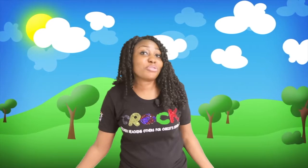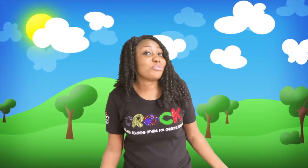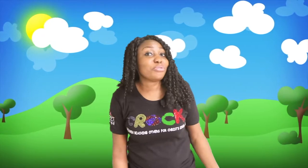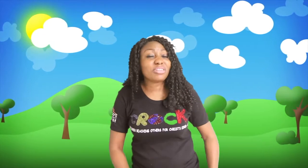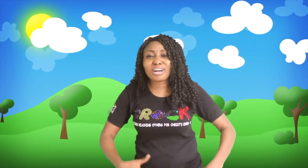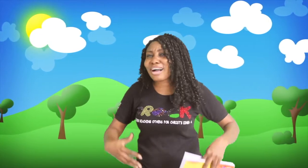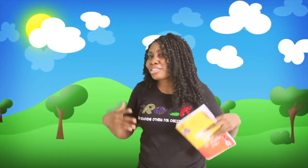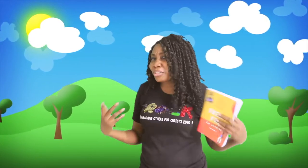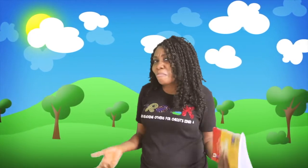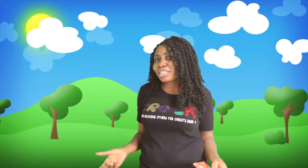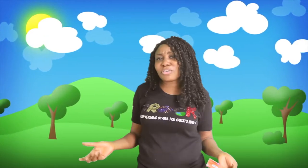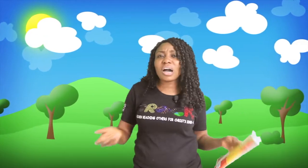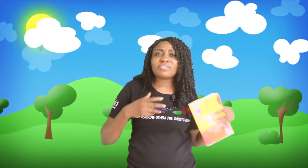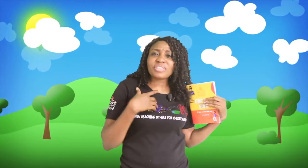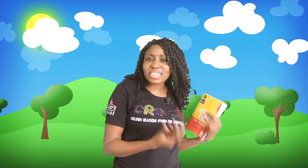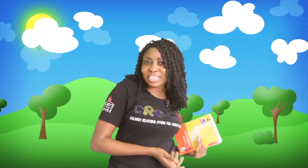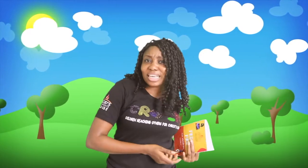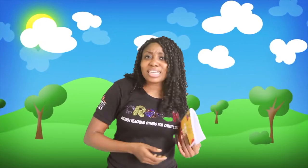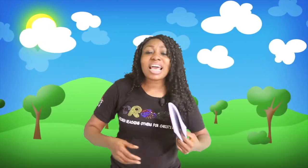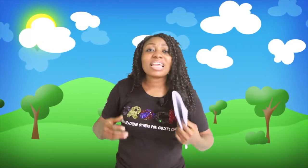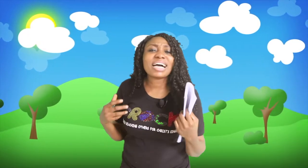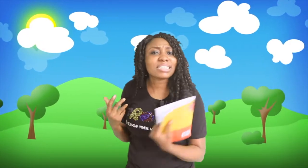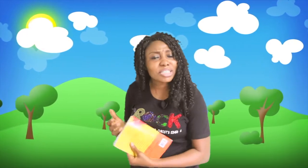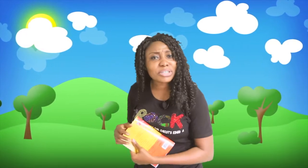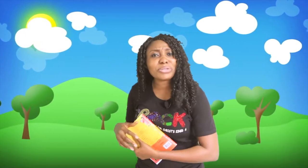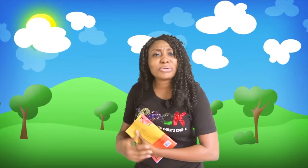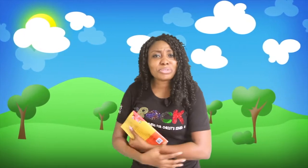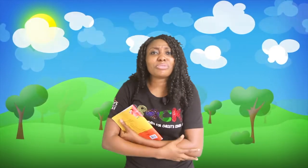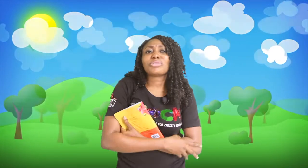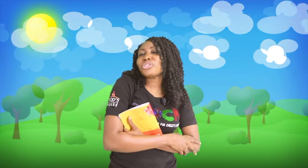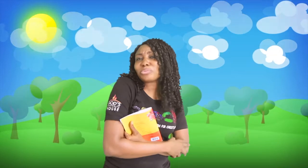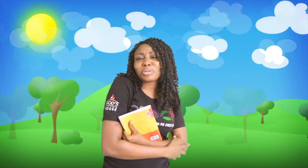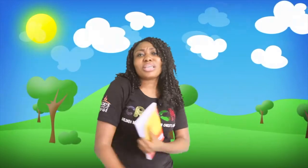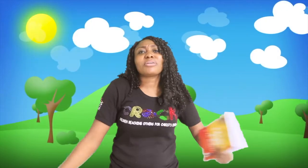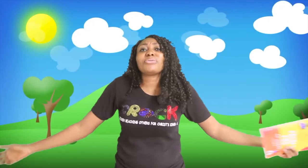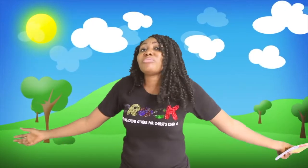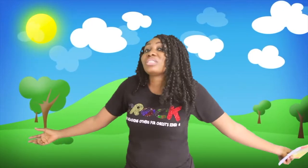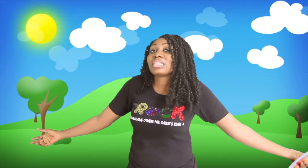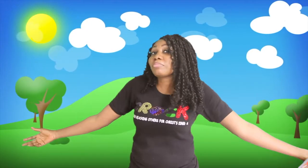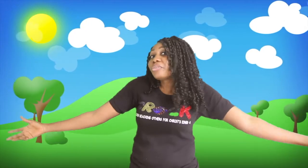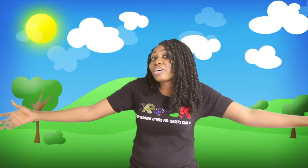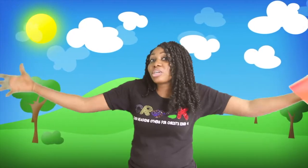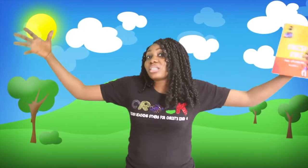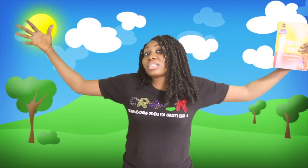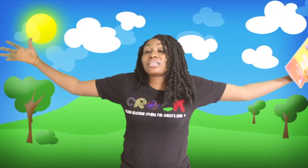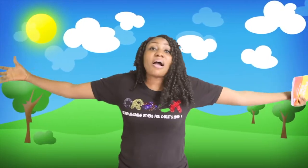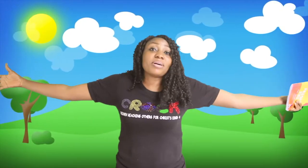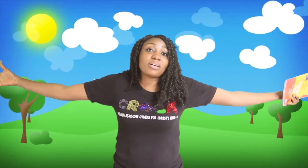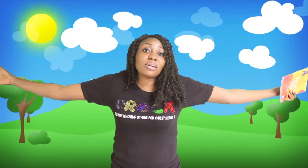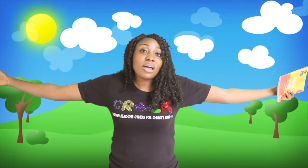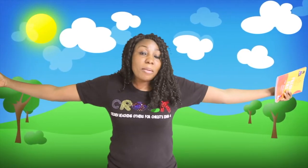summer school. You're having so much fun visiting. That's good. You should be in a good mood this period because